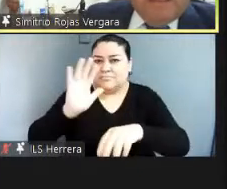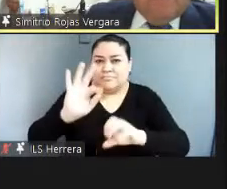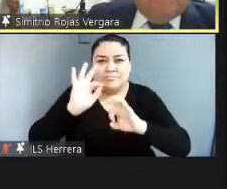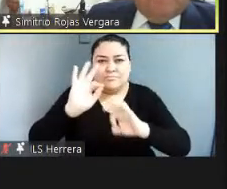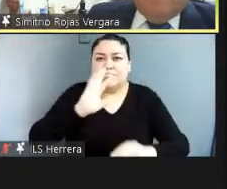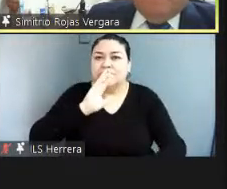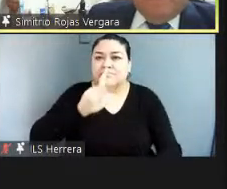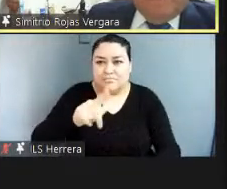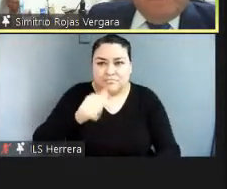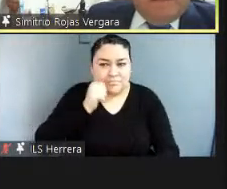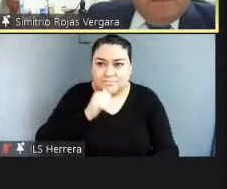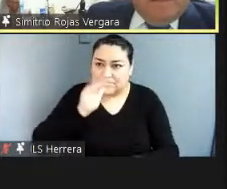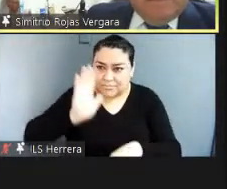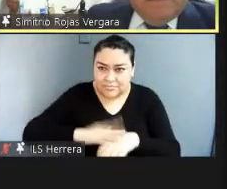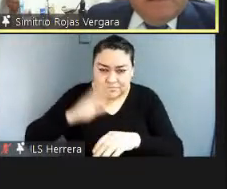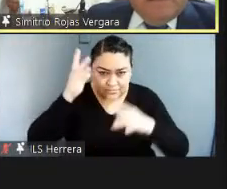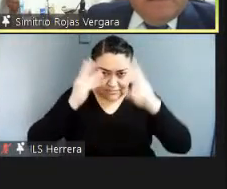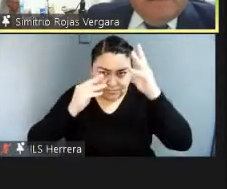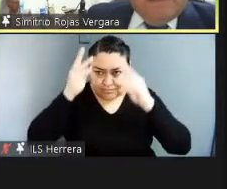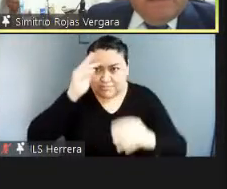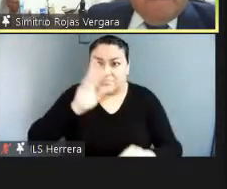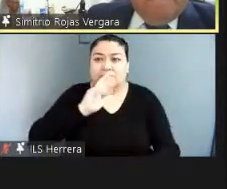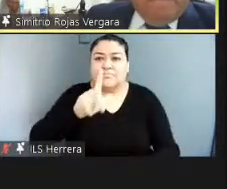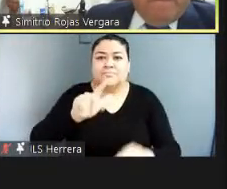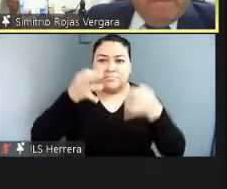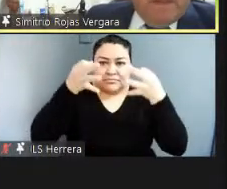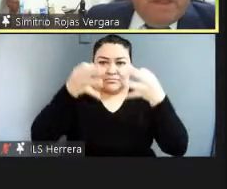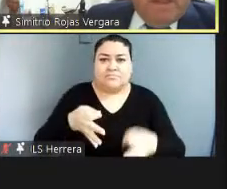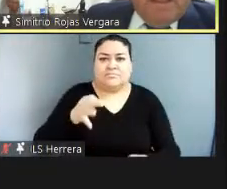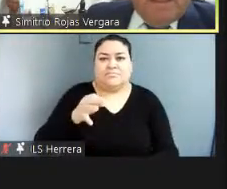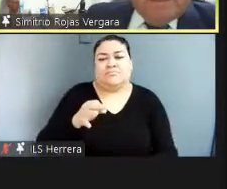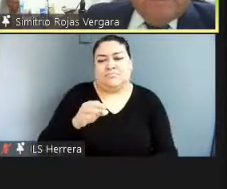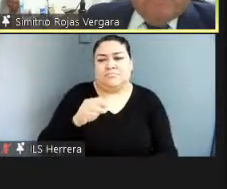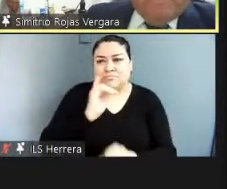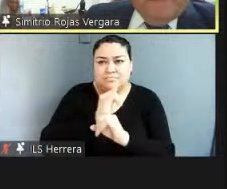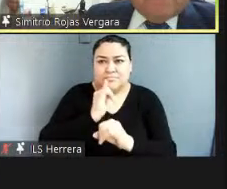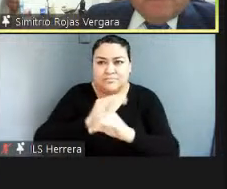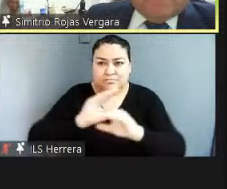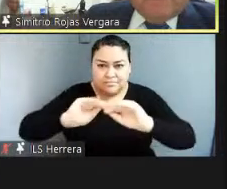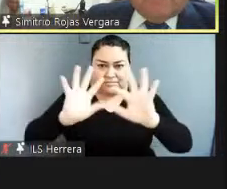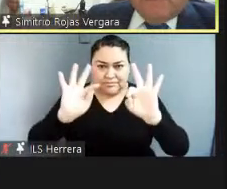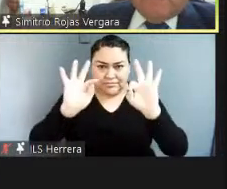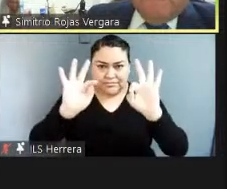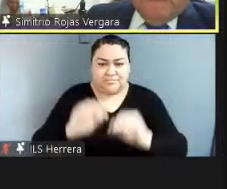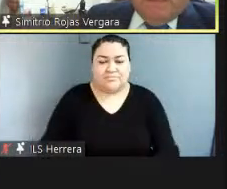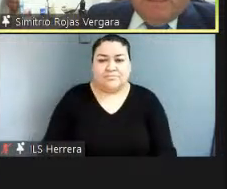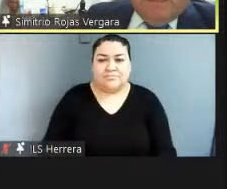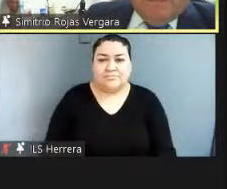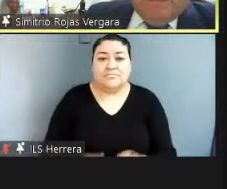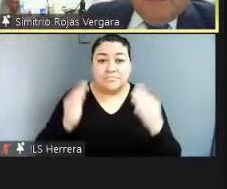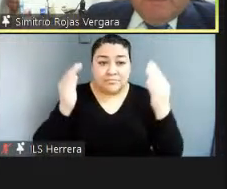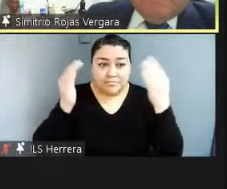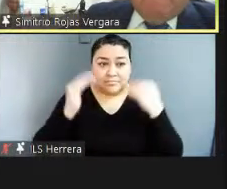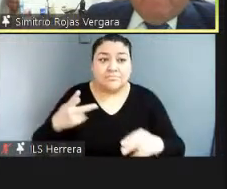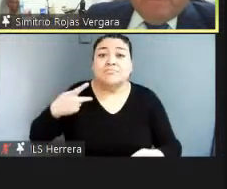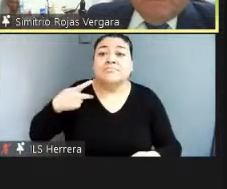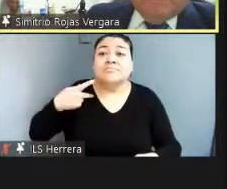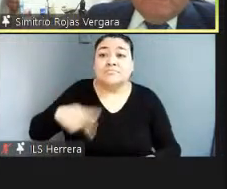them to be permanently updated and that can surf in the internet in an ethical